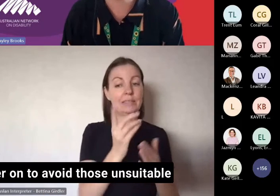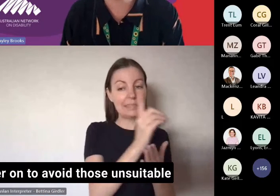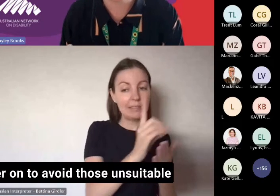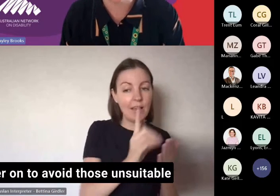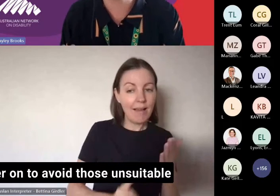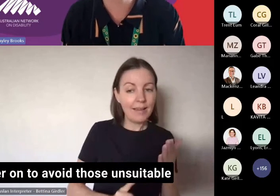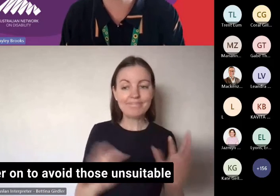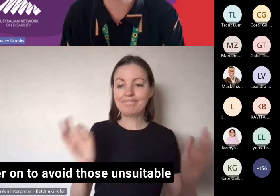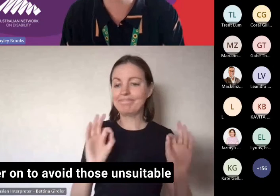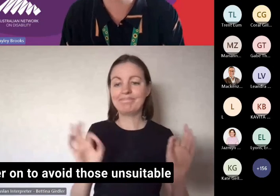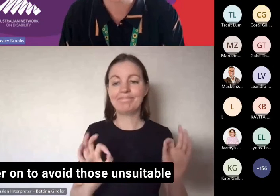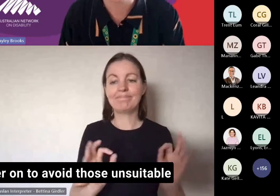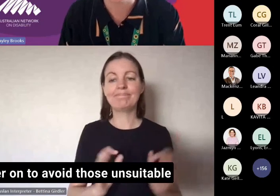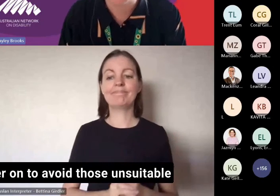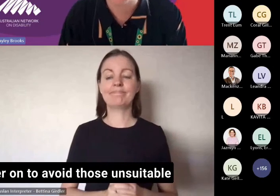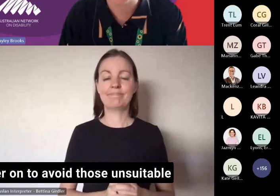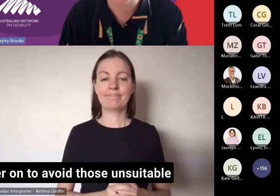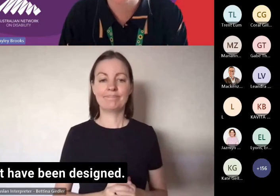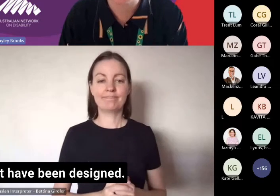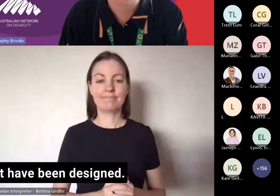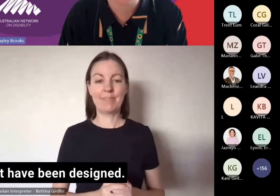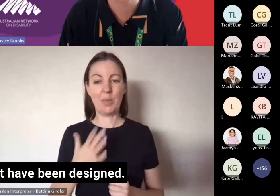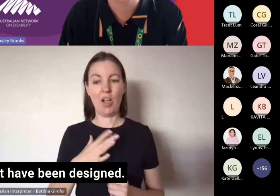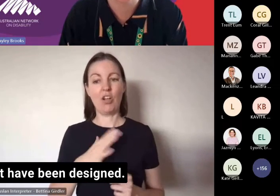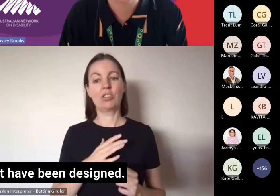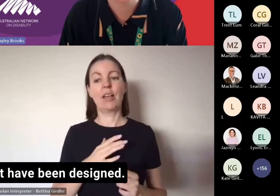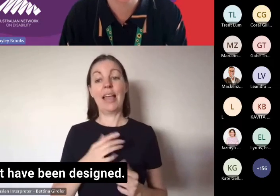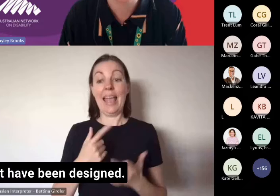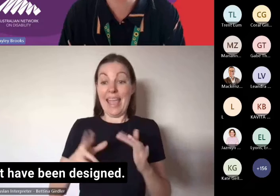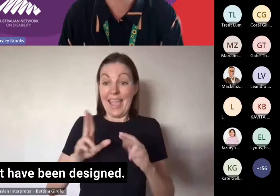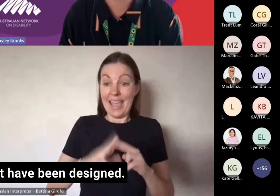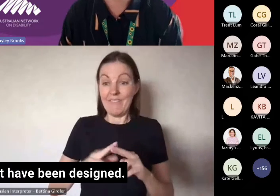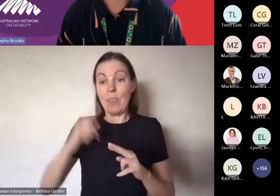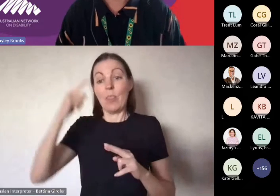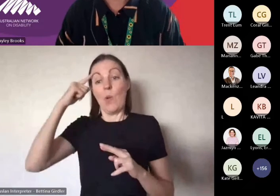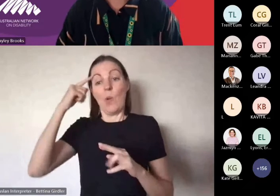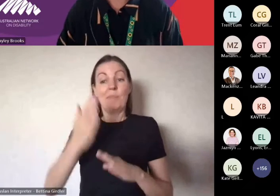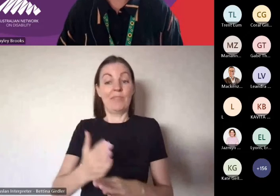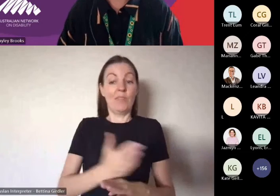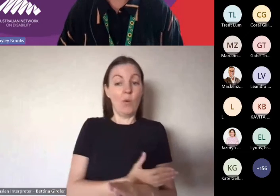those unsuitable solutions that have been designed.